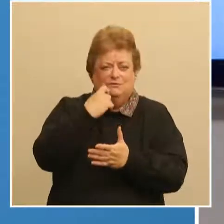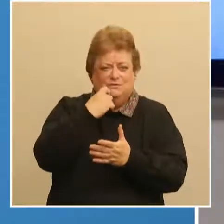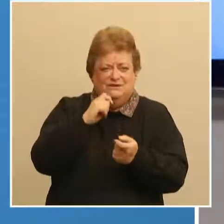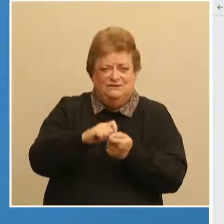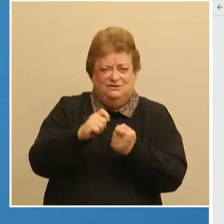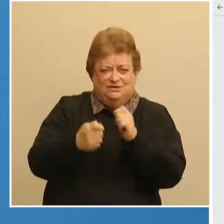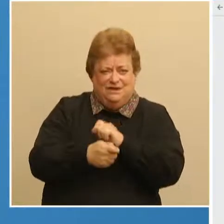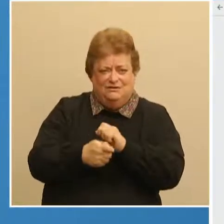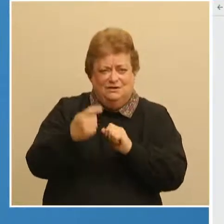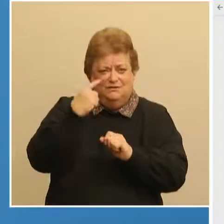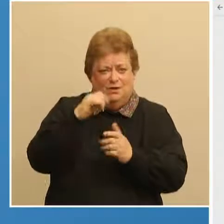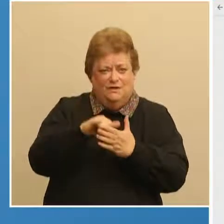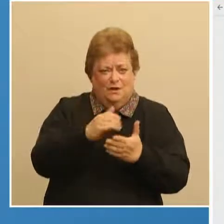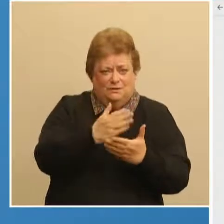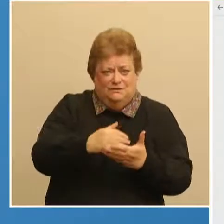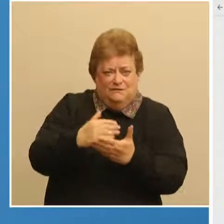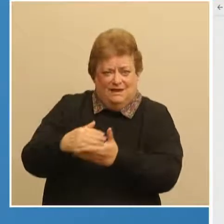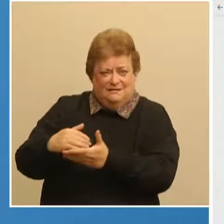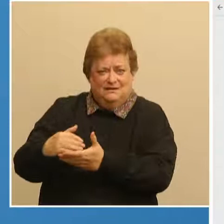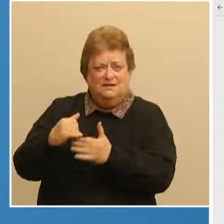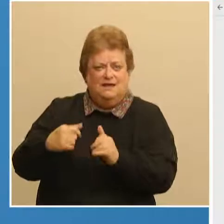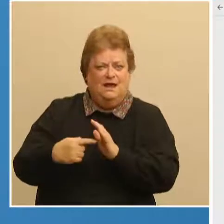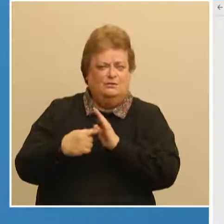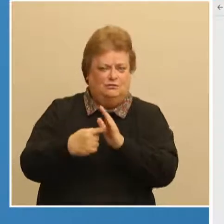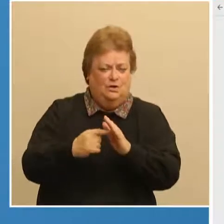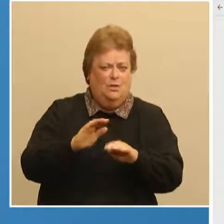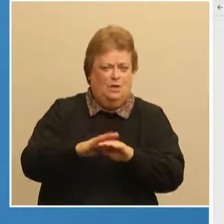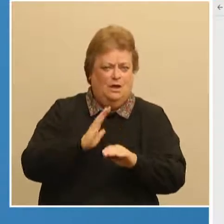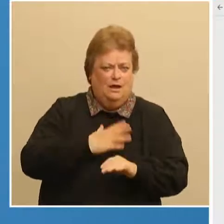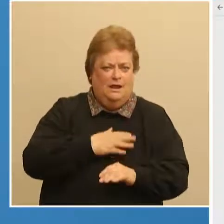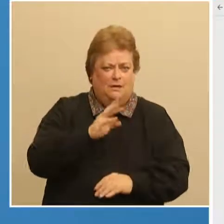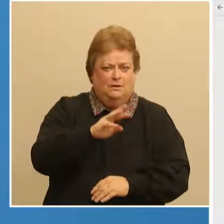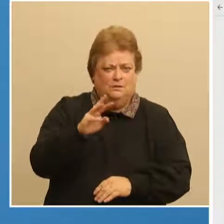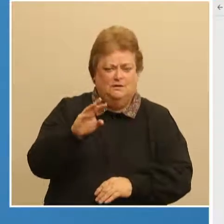to the vaccination phases are reflected on our website,